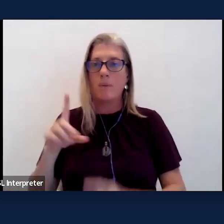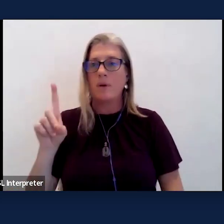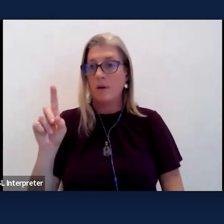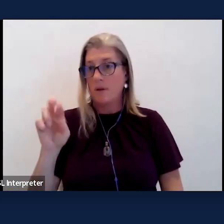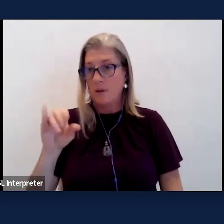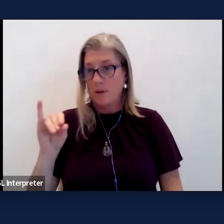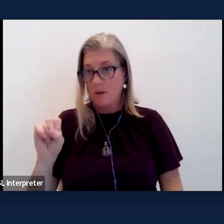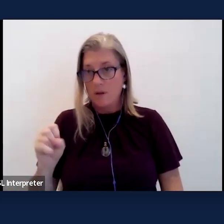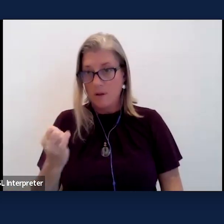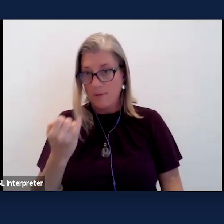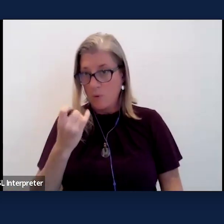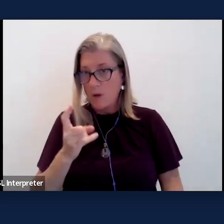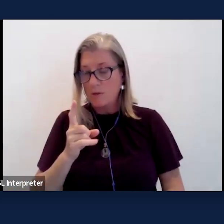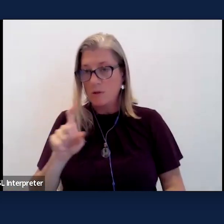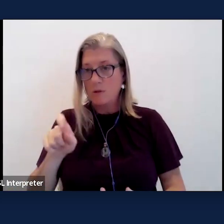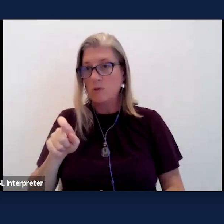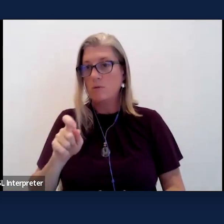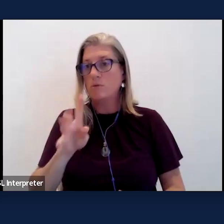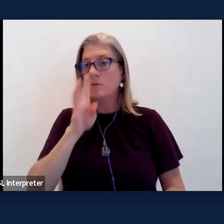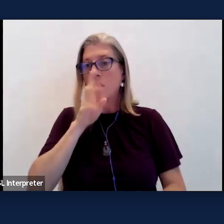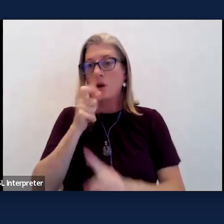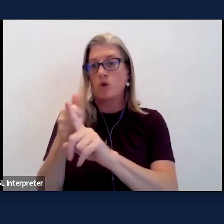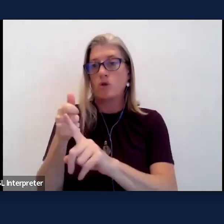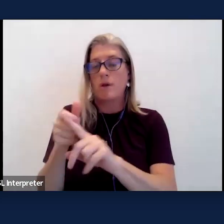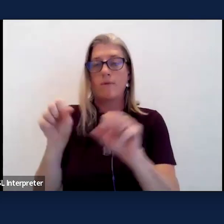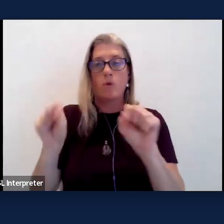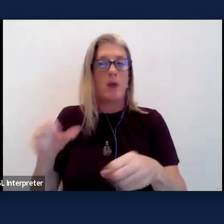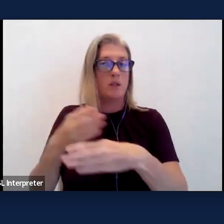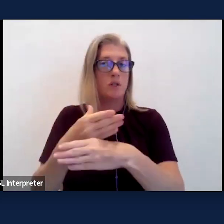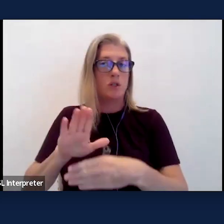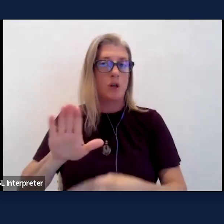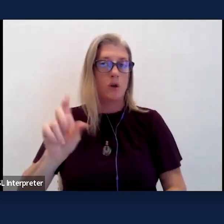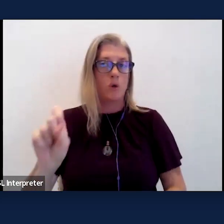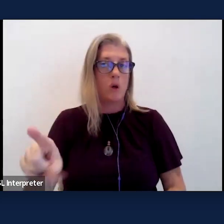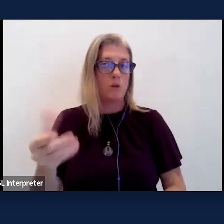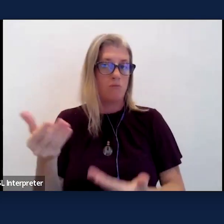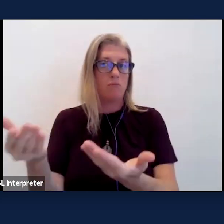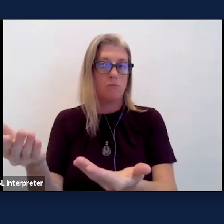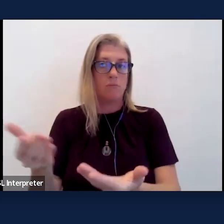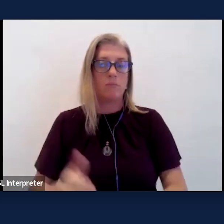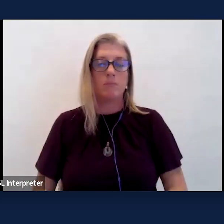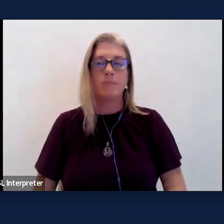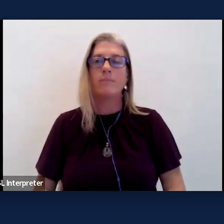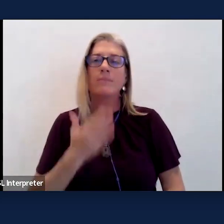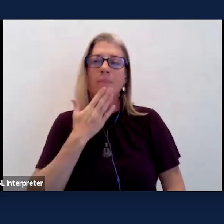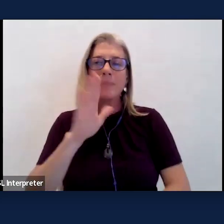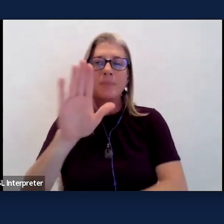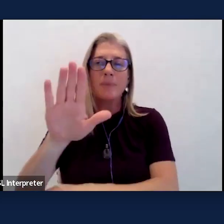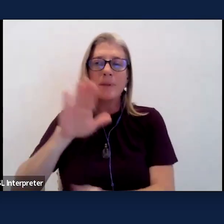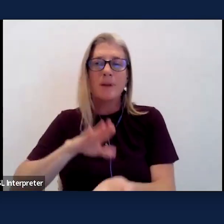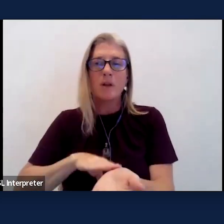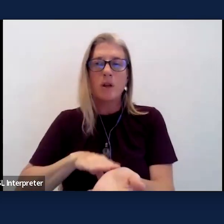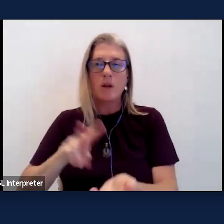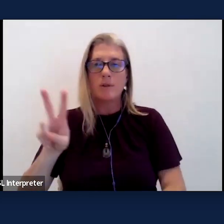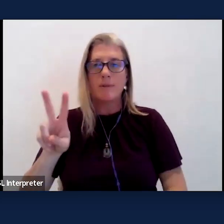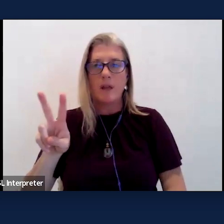get online, we've unmuted you, and if you can share what your question is. Good afternoon, Dr. Vanderberg